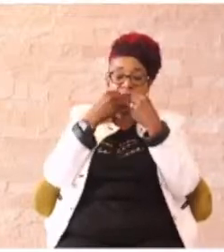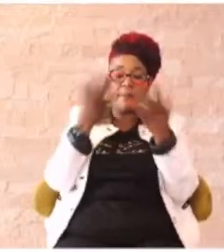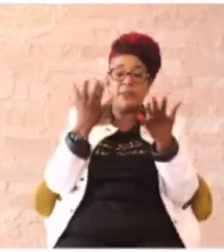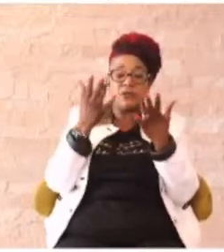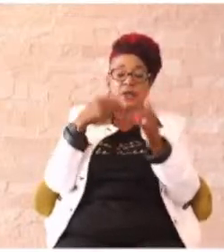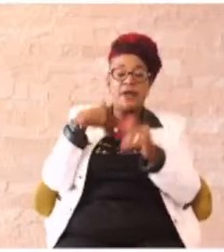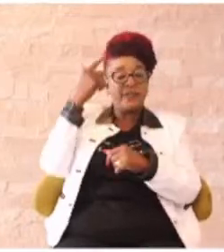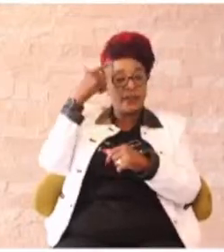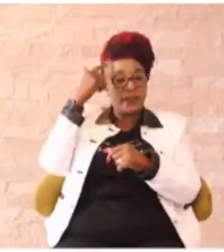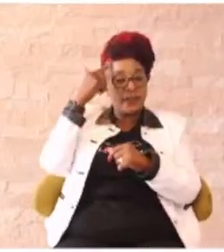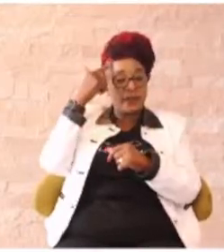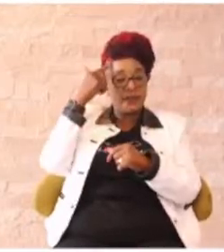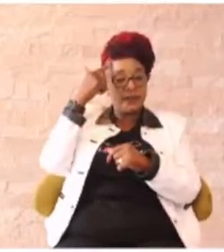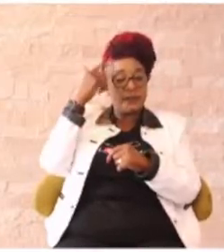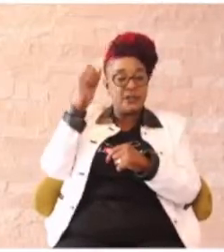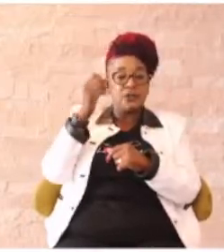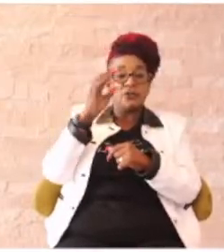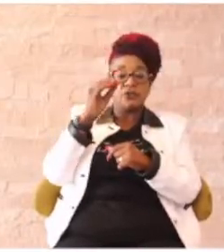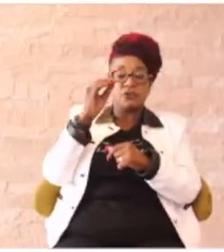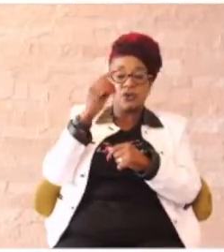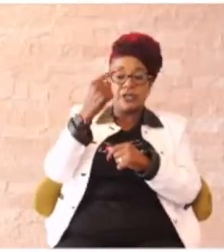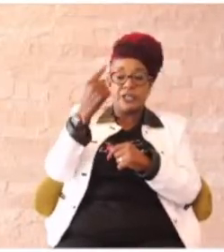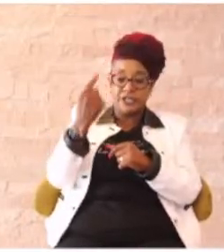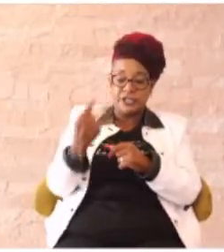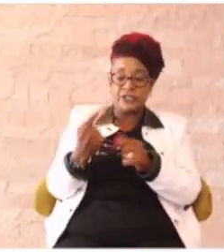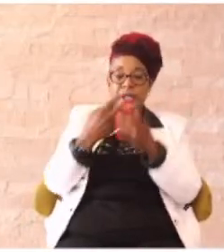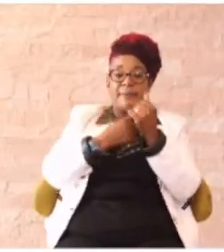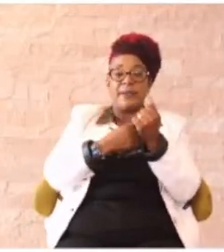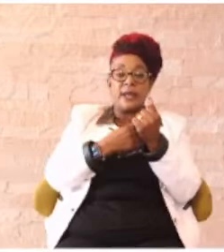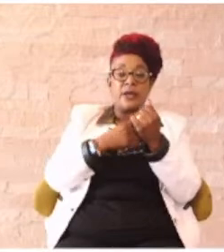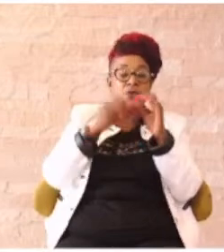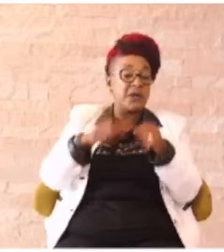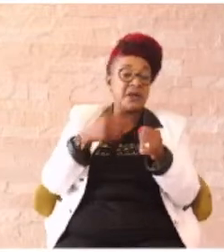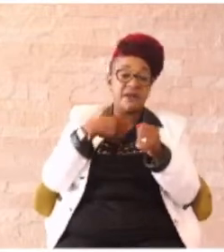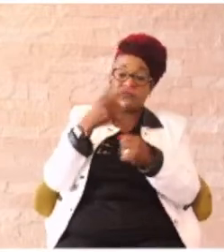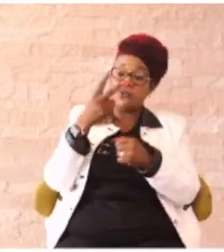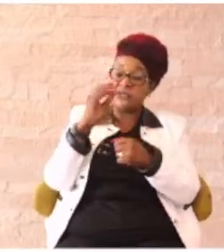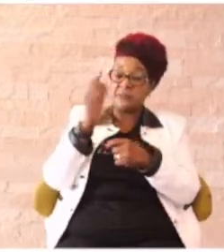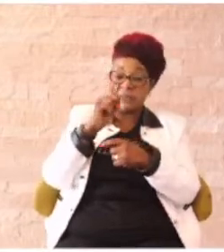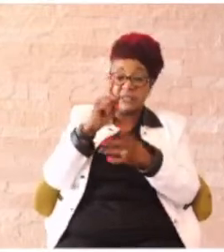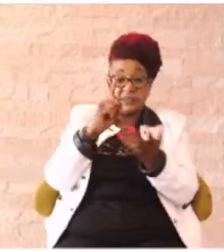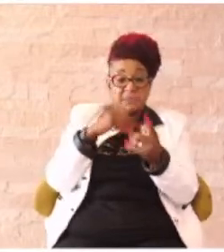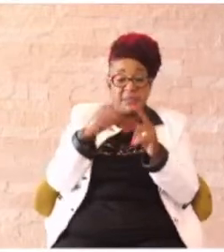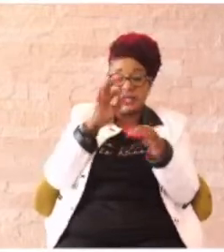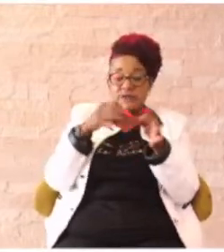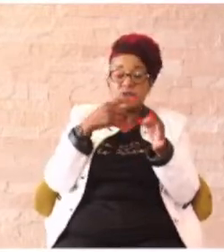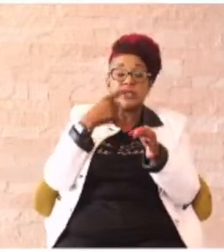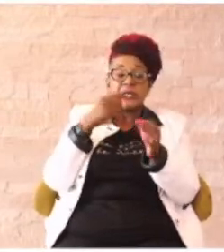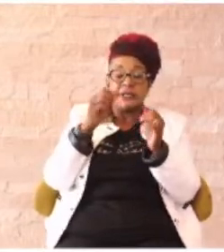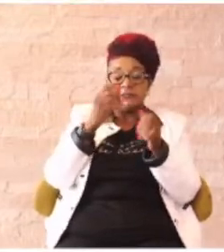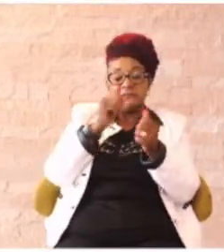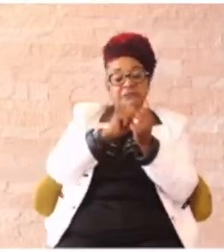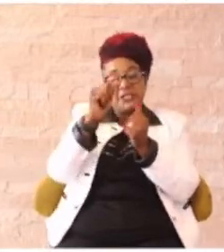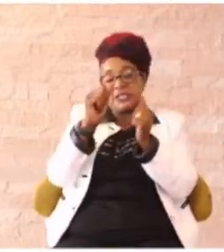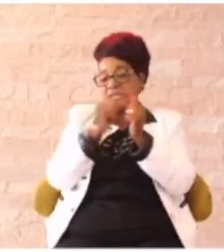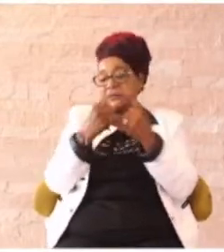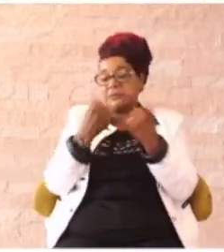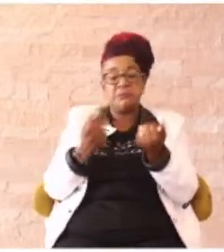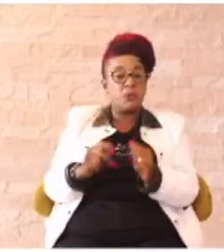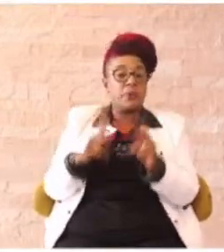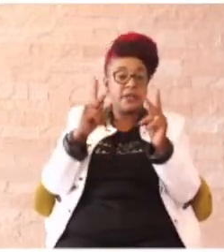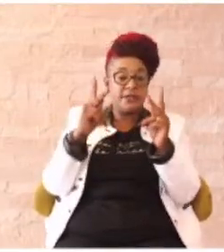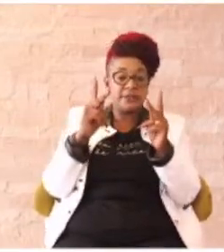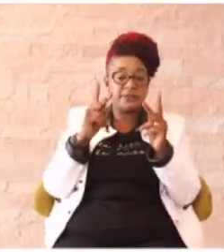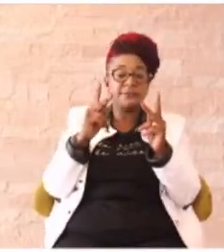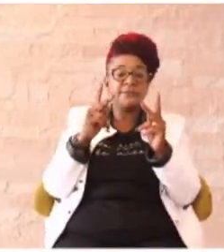think. So I think each partner, you can take 20 minutes, but if you take 15, 10, that's also okay.